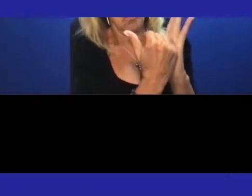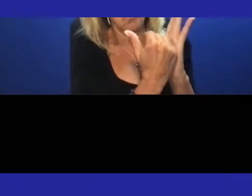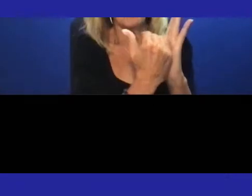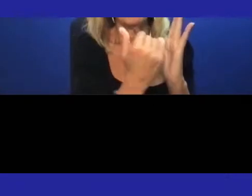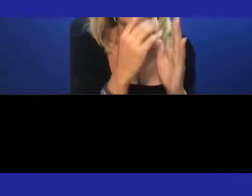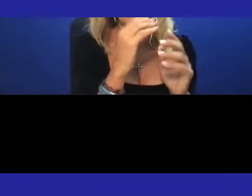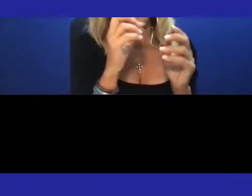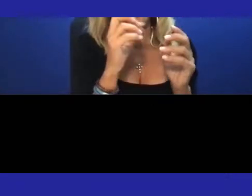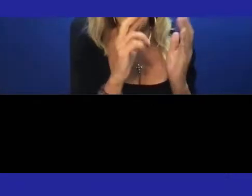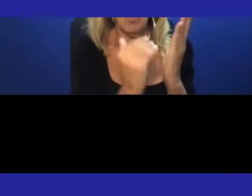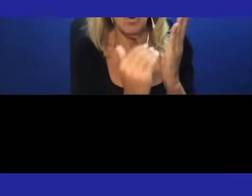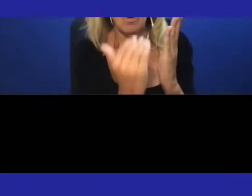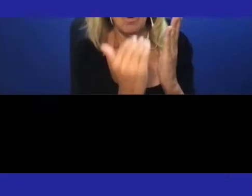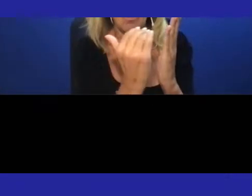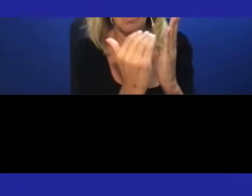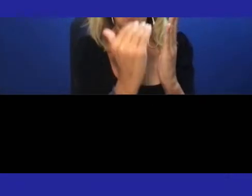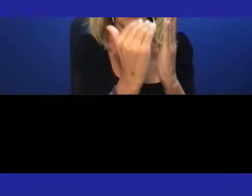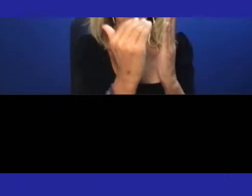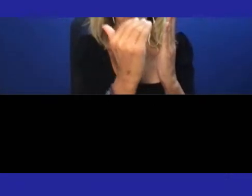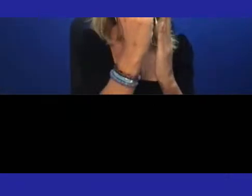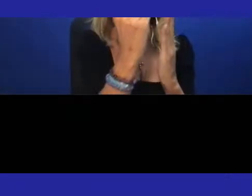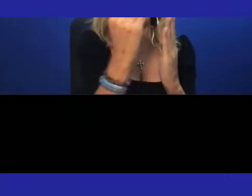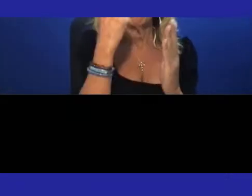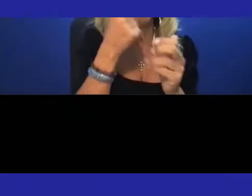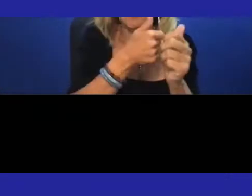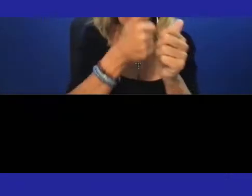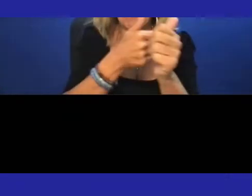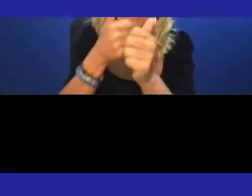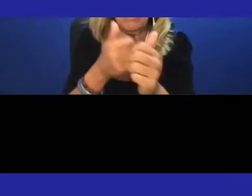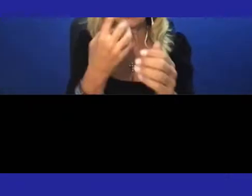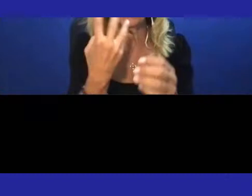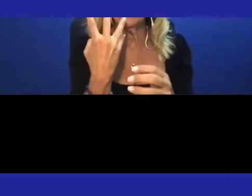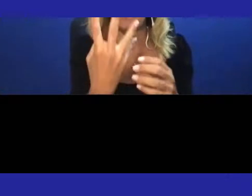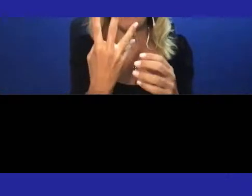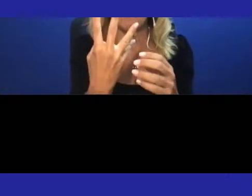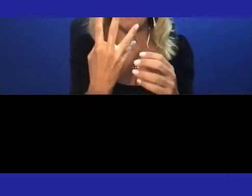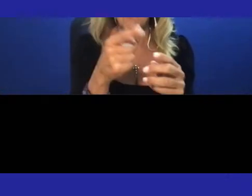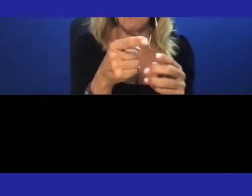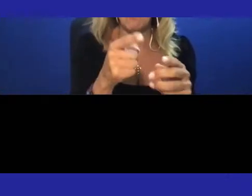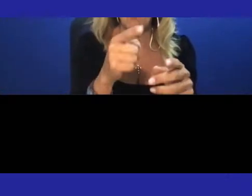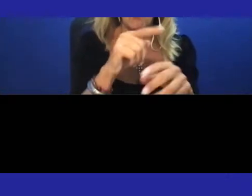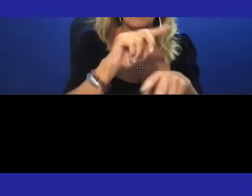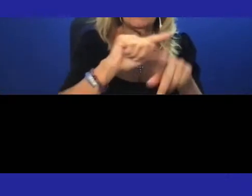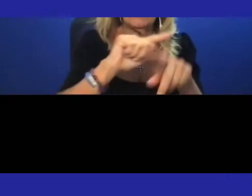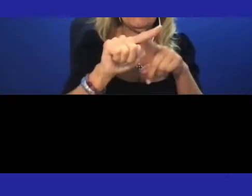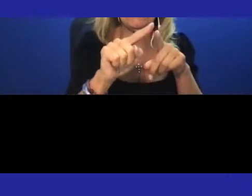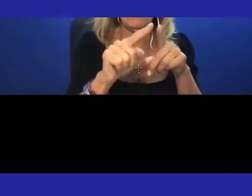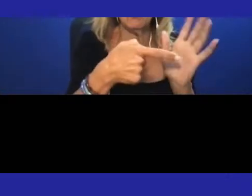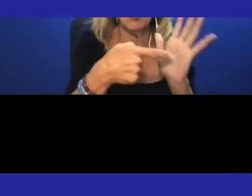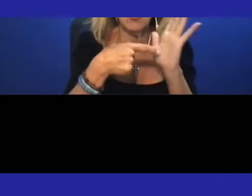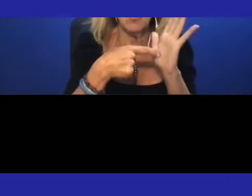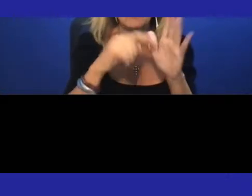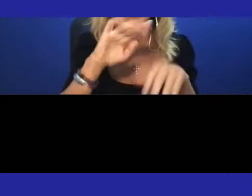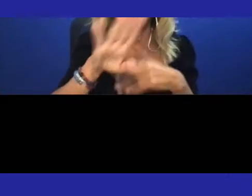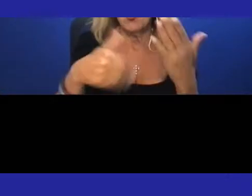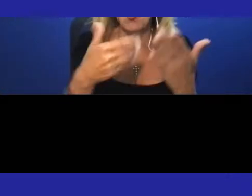4 scopes of work. And as I mentioned, there are 4 scopes of work, so they were all evaluated